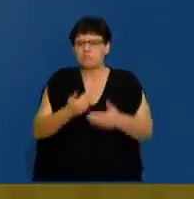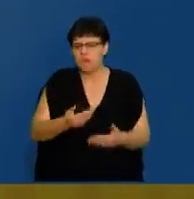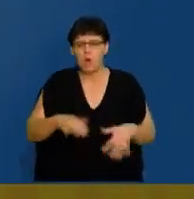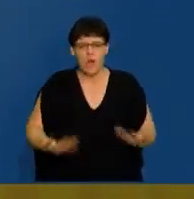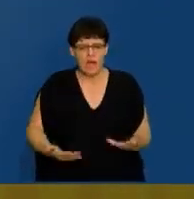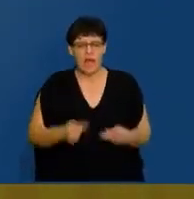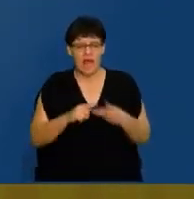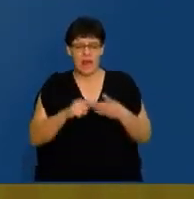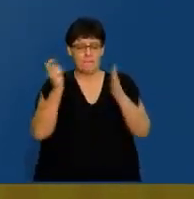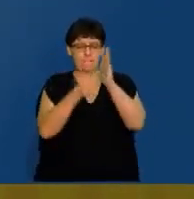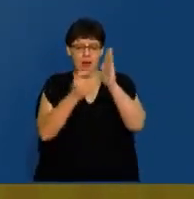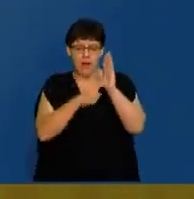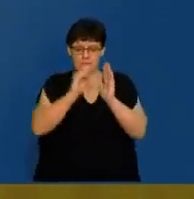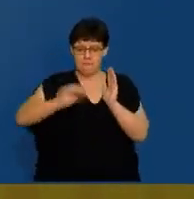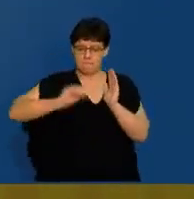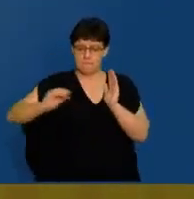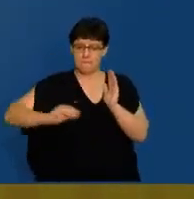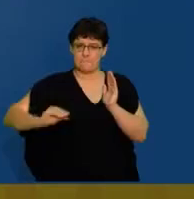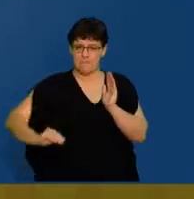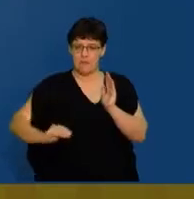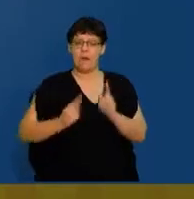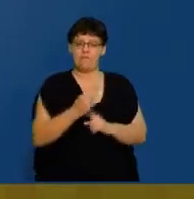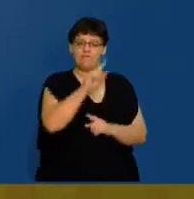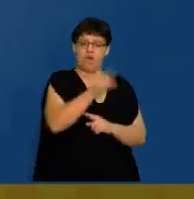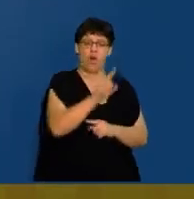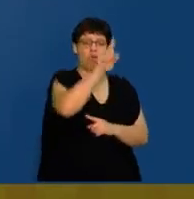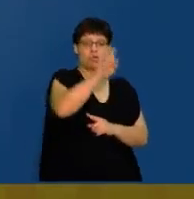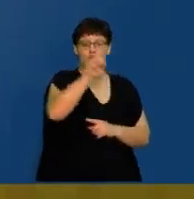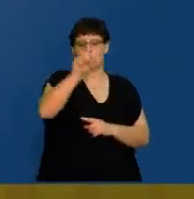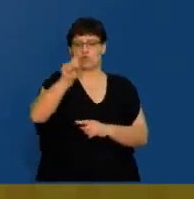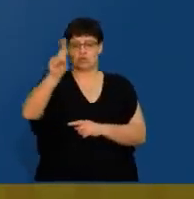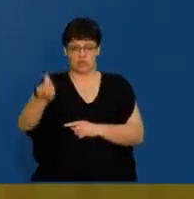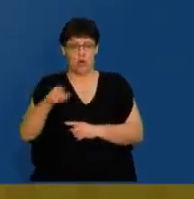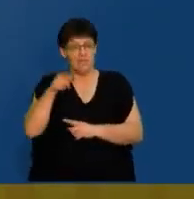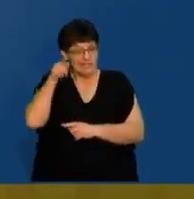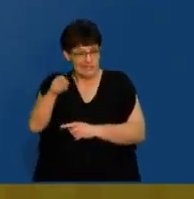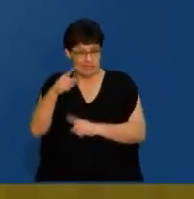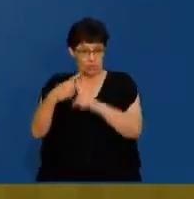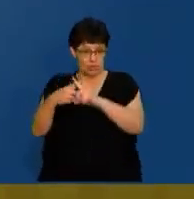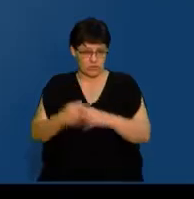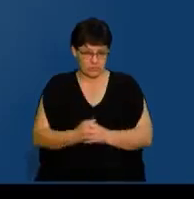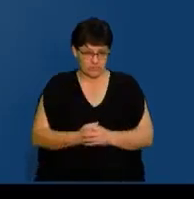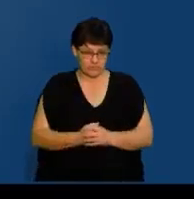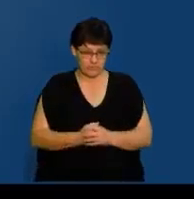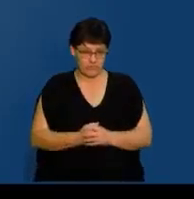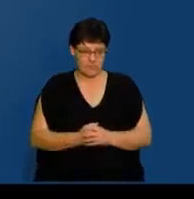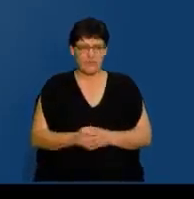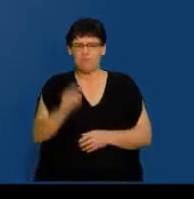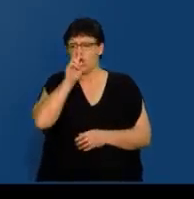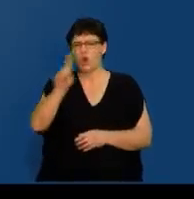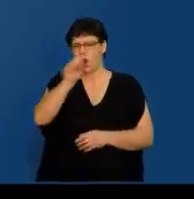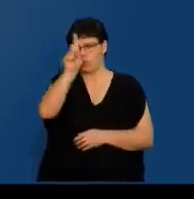where the mark allocation is per question or per section of that monohybrid cross. Okay, so let's look at this